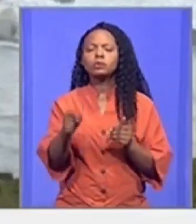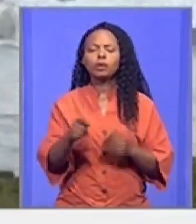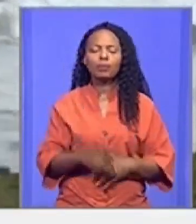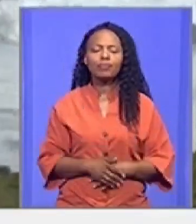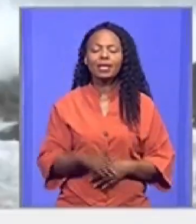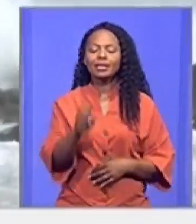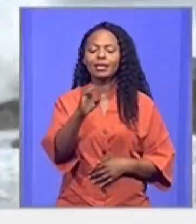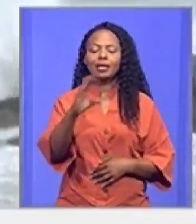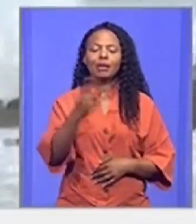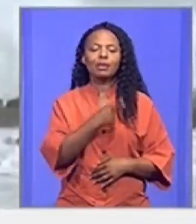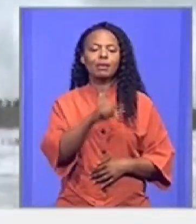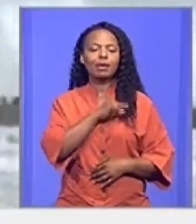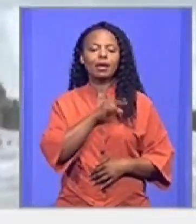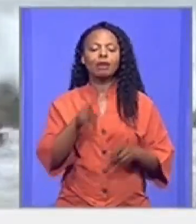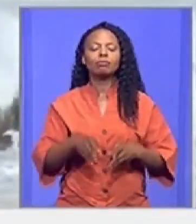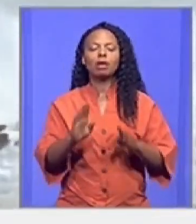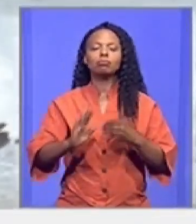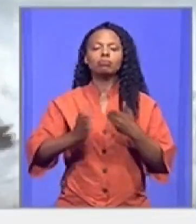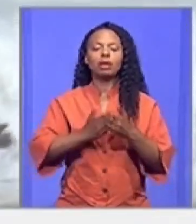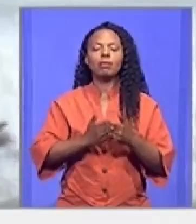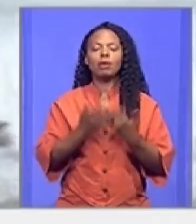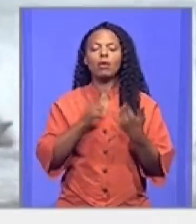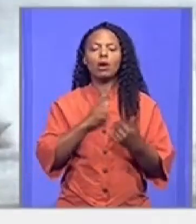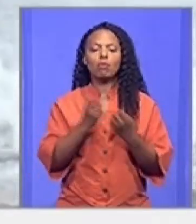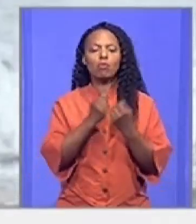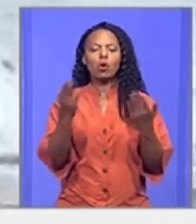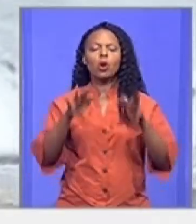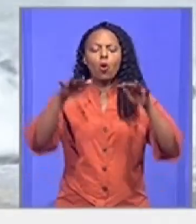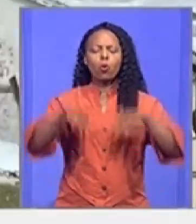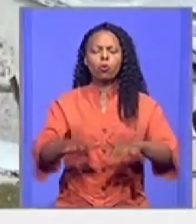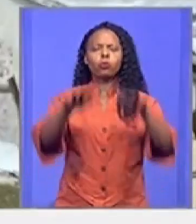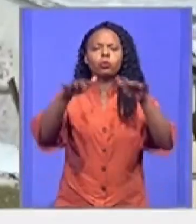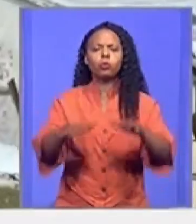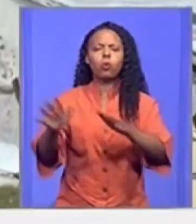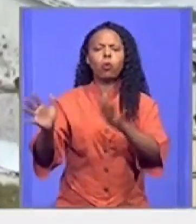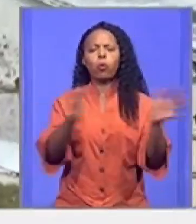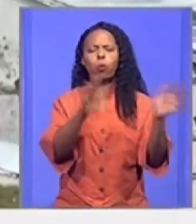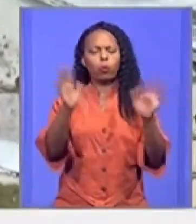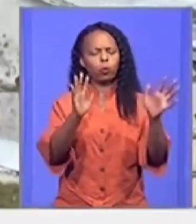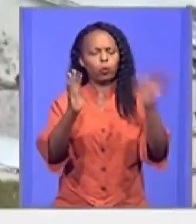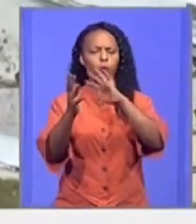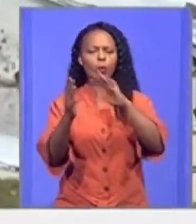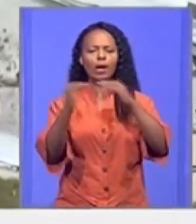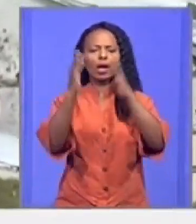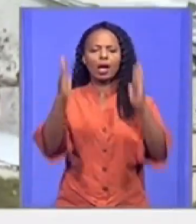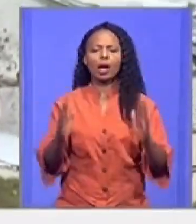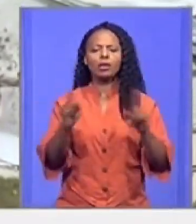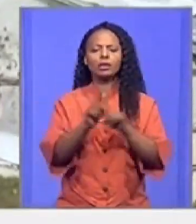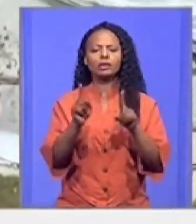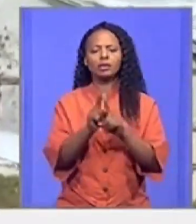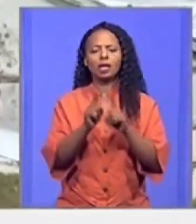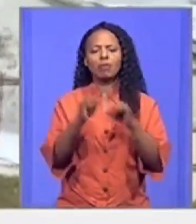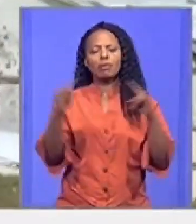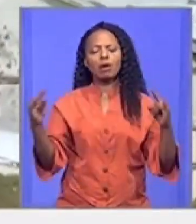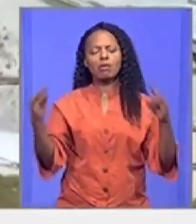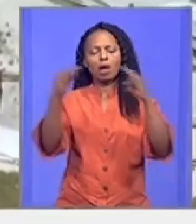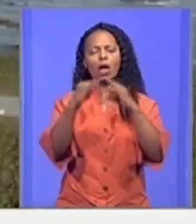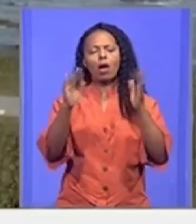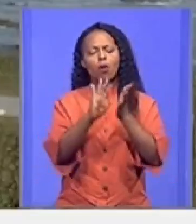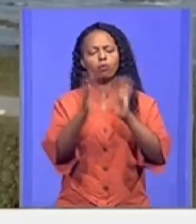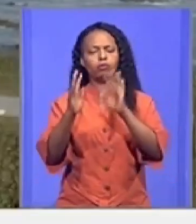e qebega e kwetso jolo ka ha maqhubu a matla a lewatle a sentse matlo le dikharavele sebakeng seo. Ha jwale a tswela